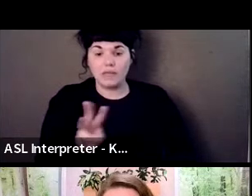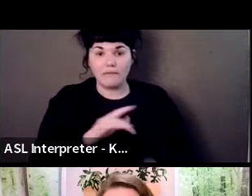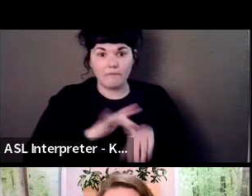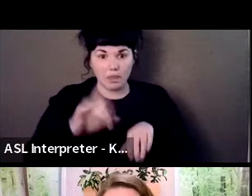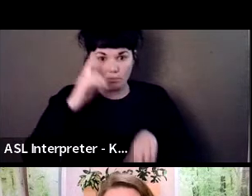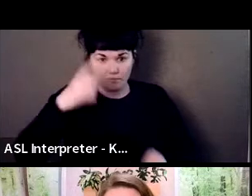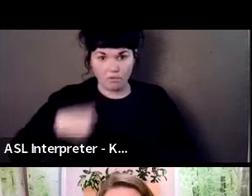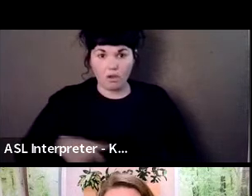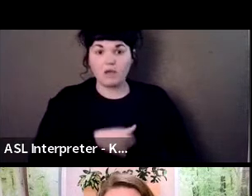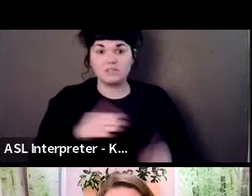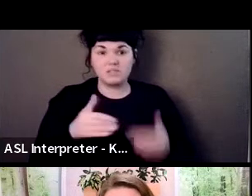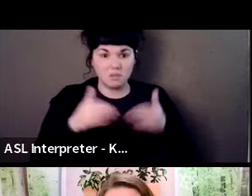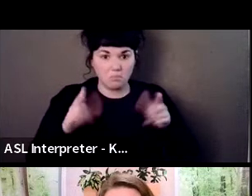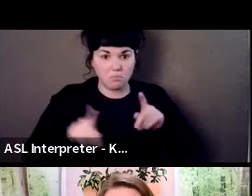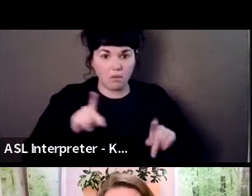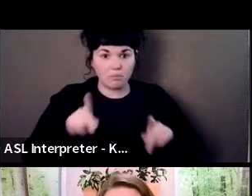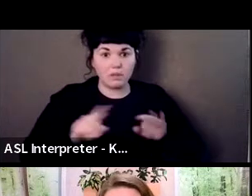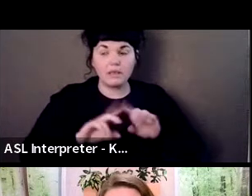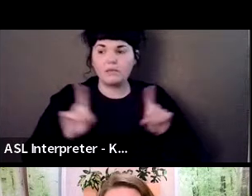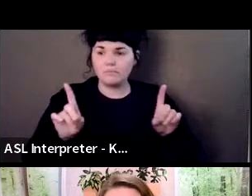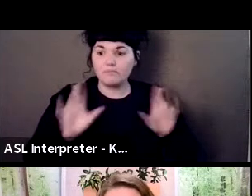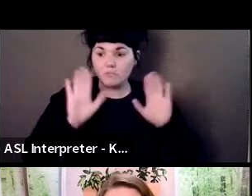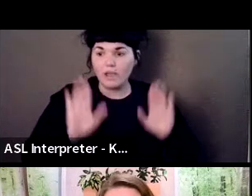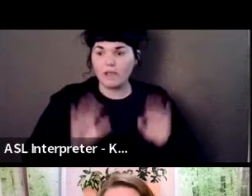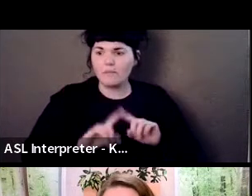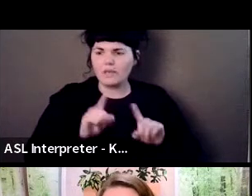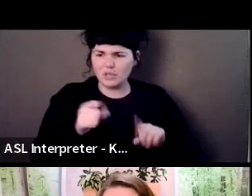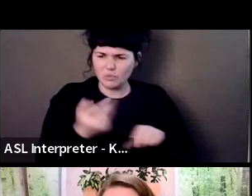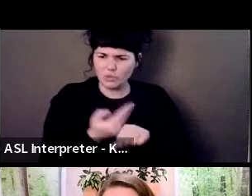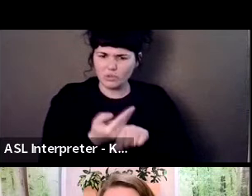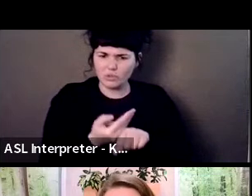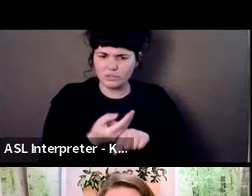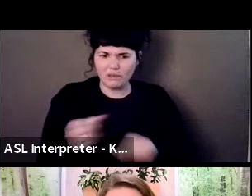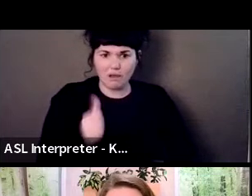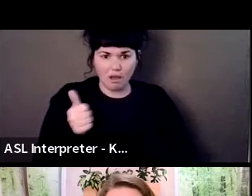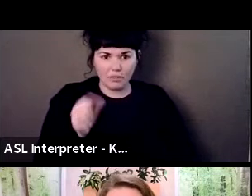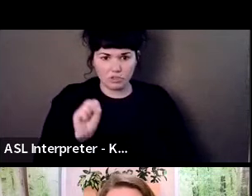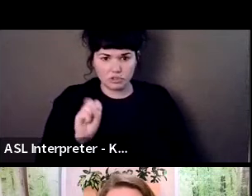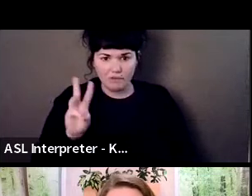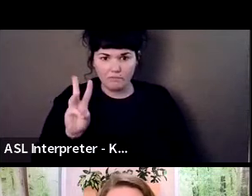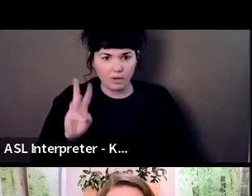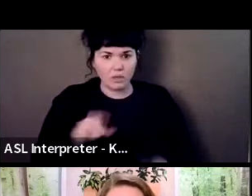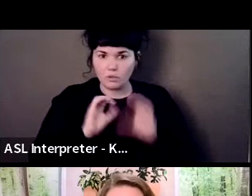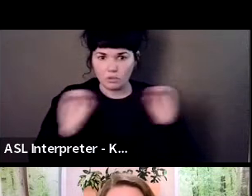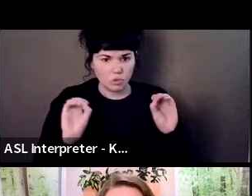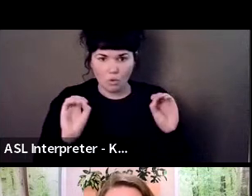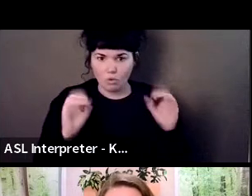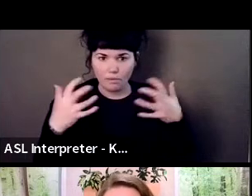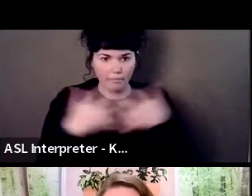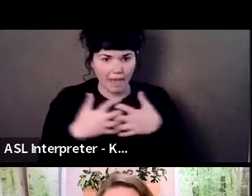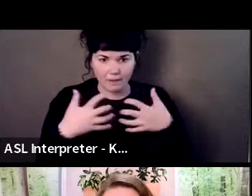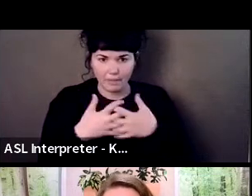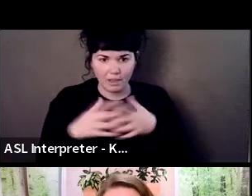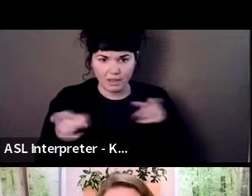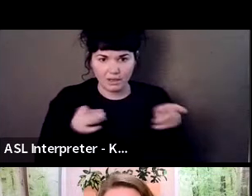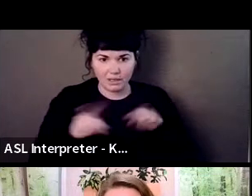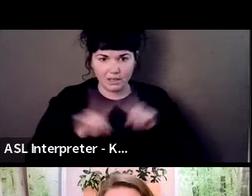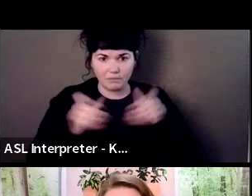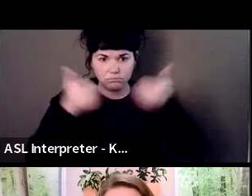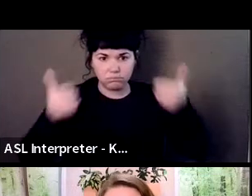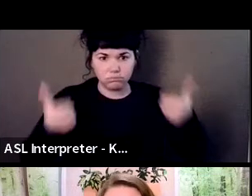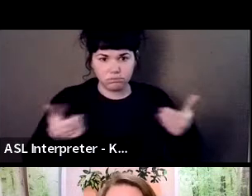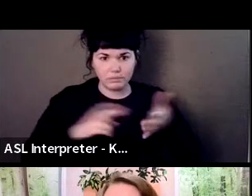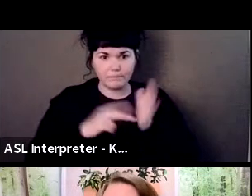was great. But you guys were using some other software and there was no compatibility. So there was no ability